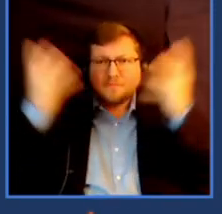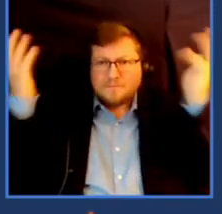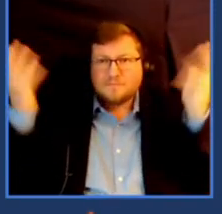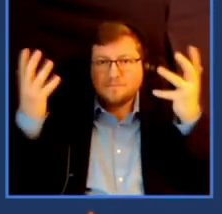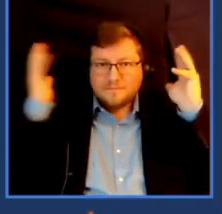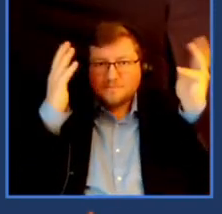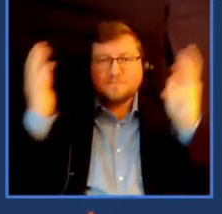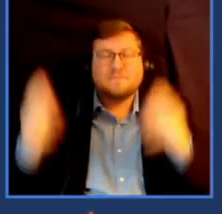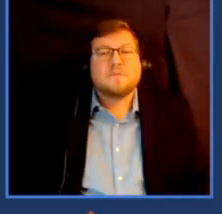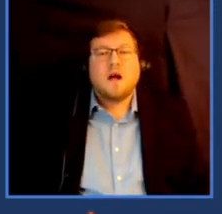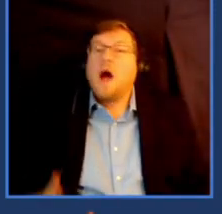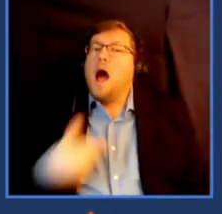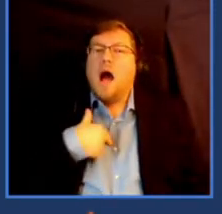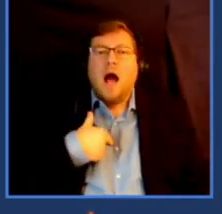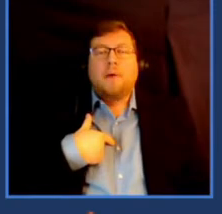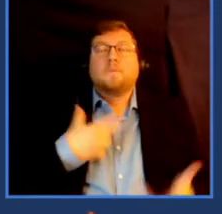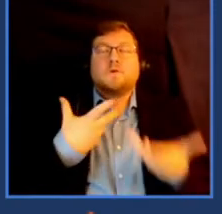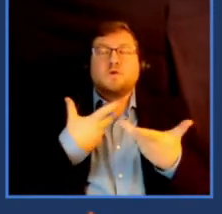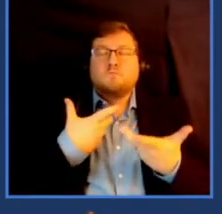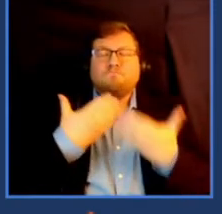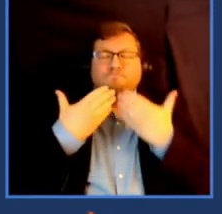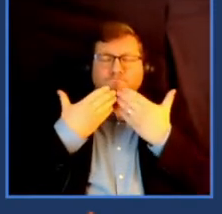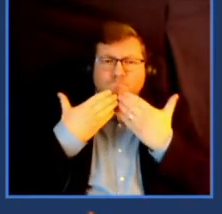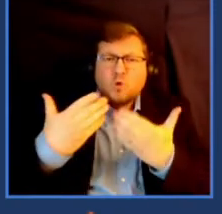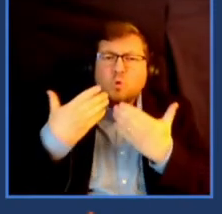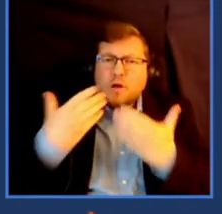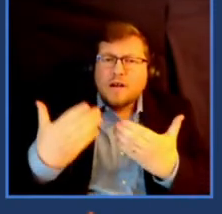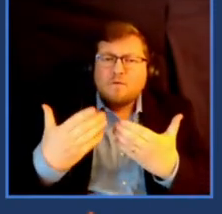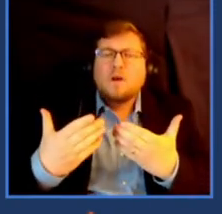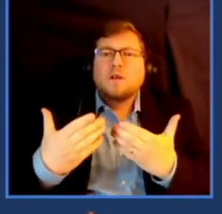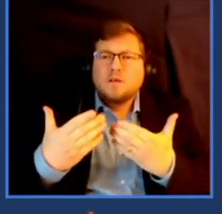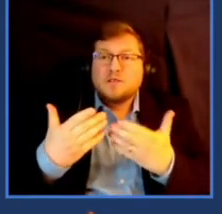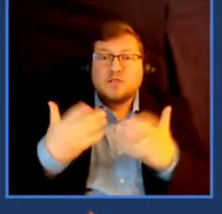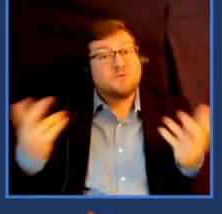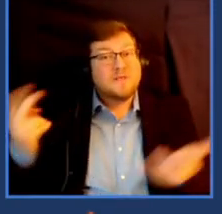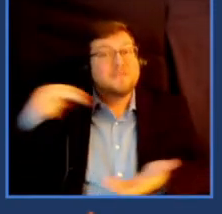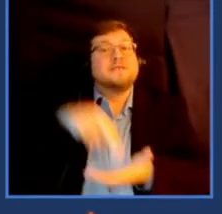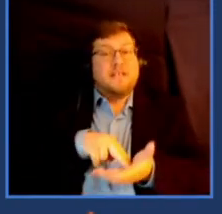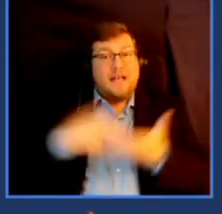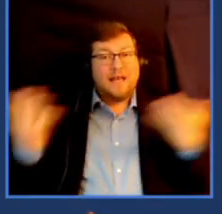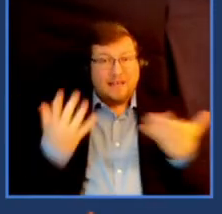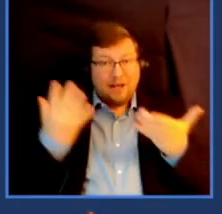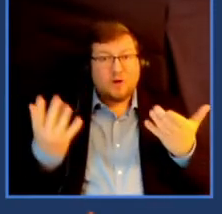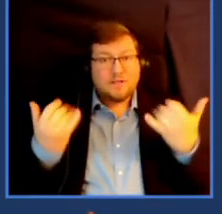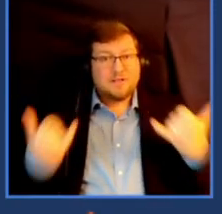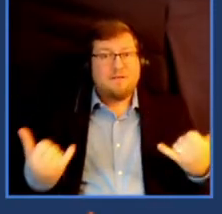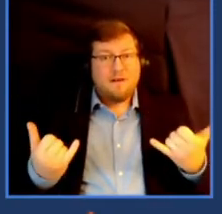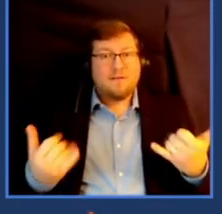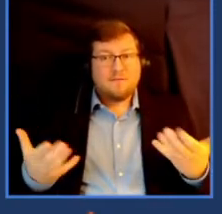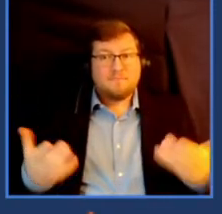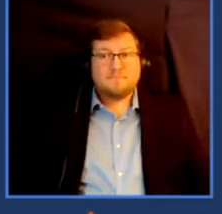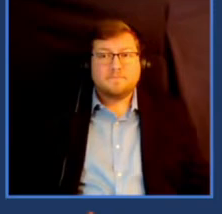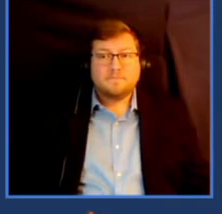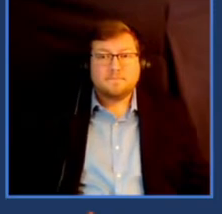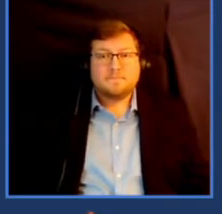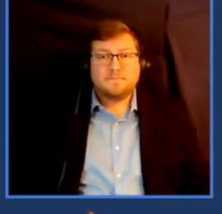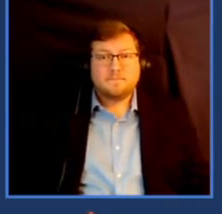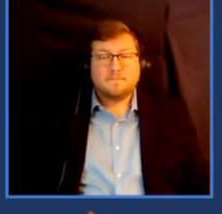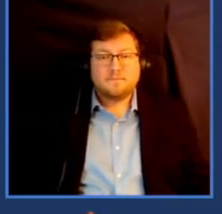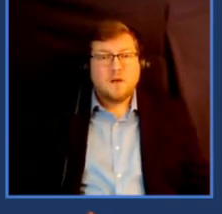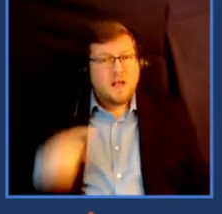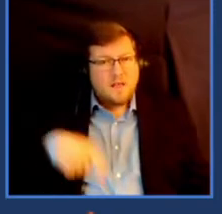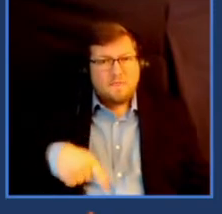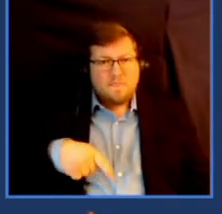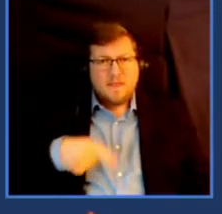And I'm so grateful to be standing on this stage at this defining moment